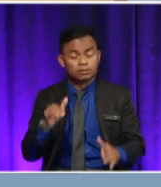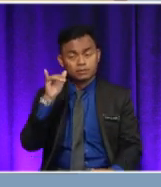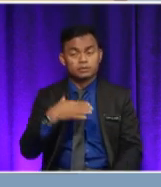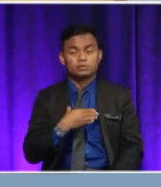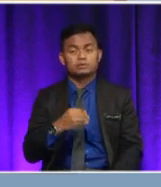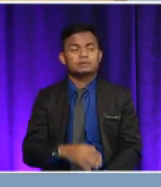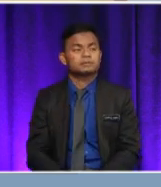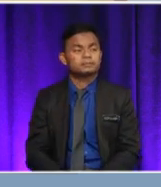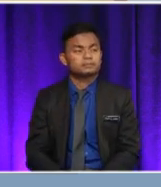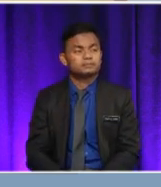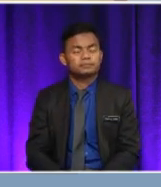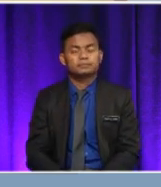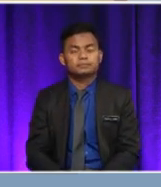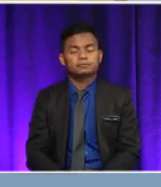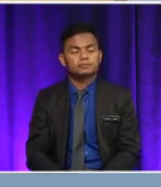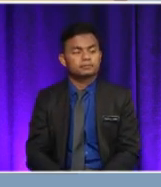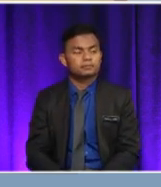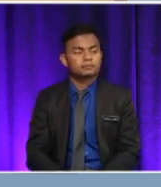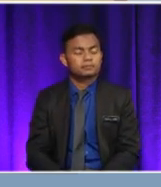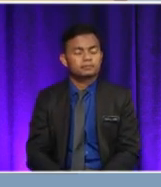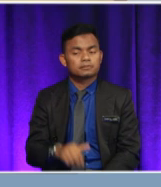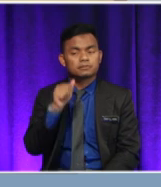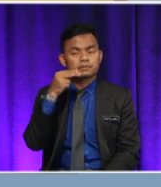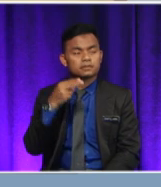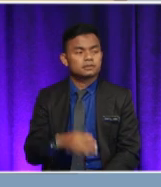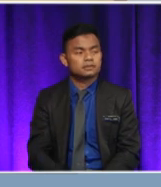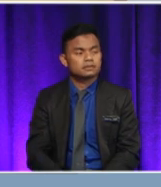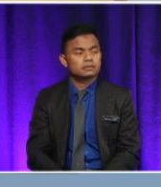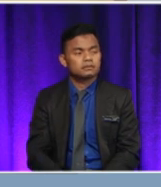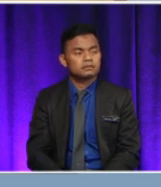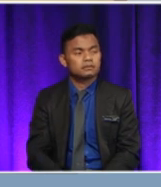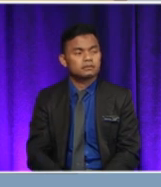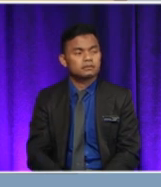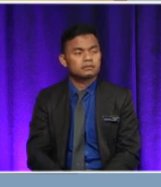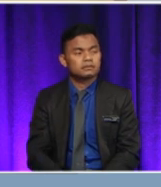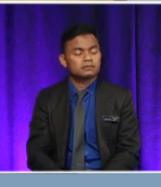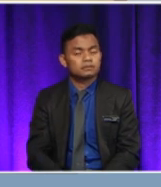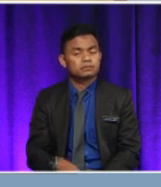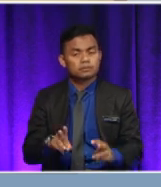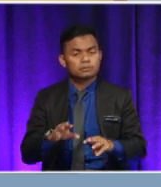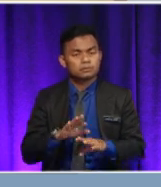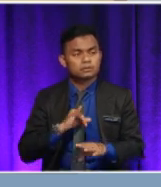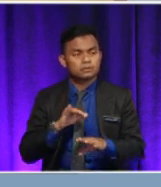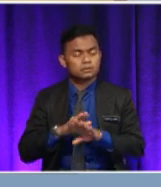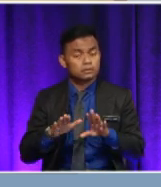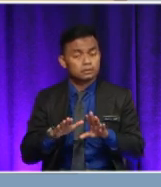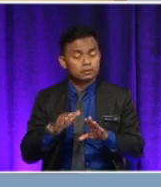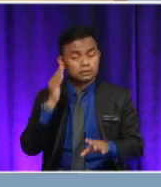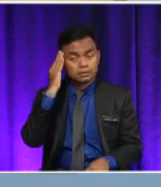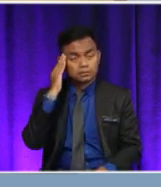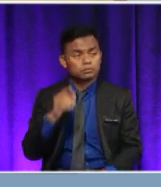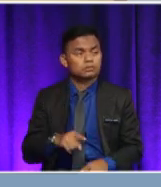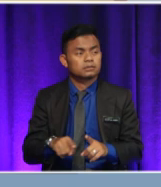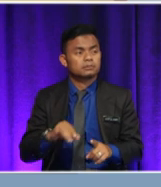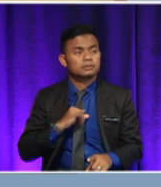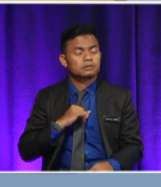Okay, thank you, Adriana. What about you, Aisha? Yes, although I didn't know this person personally, but I